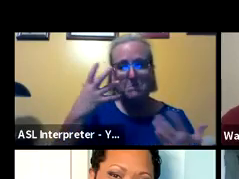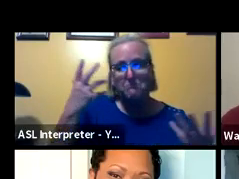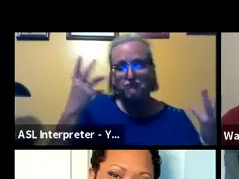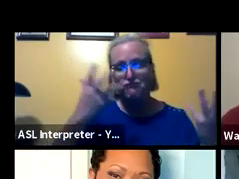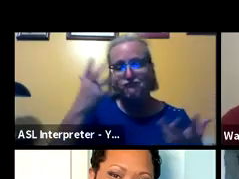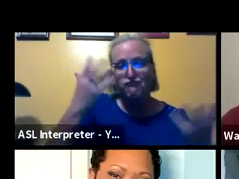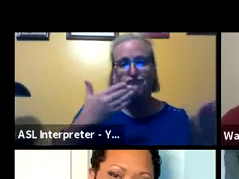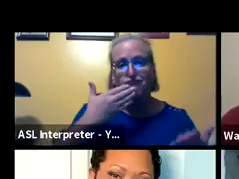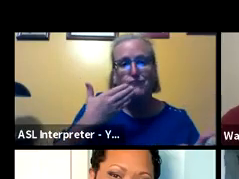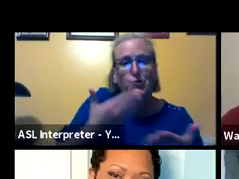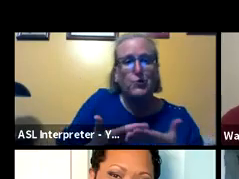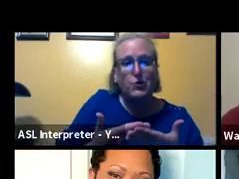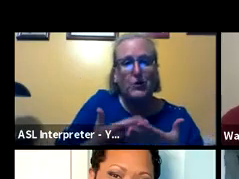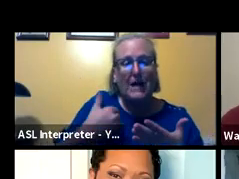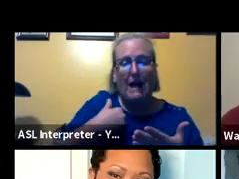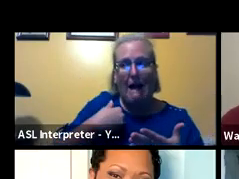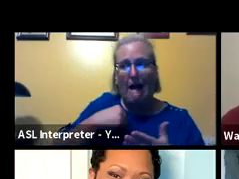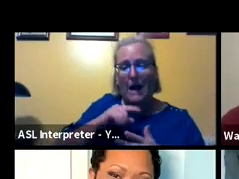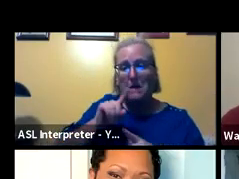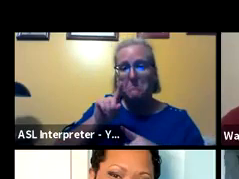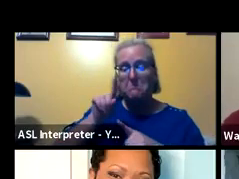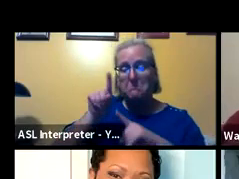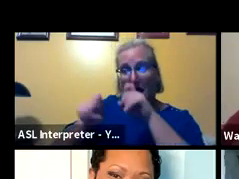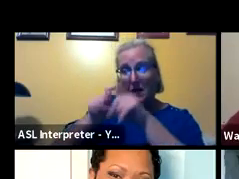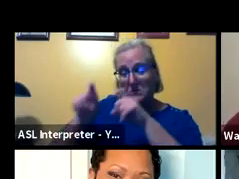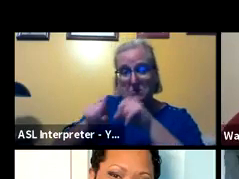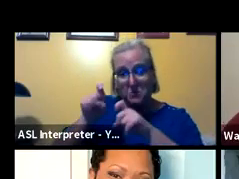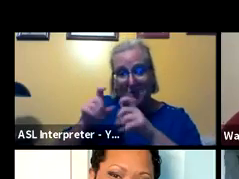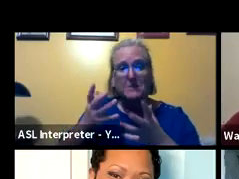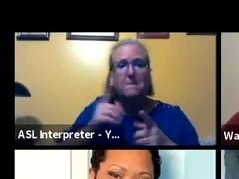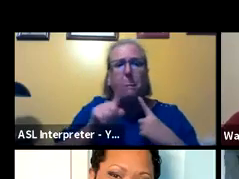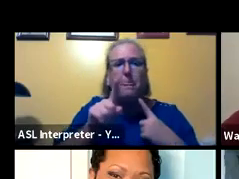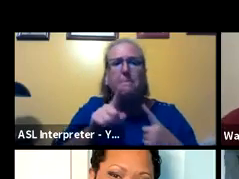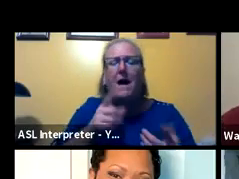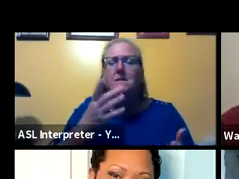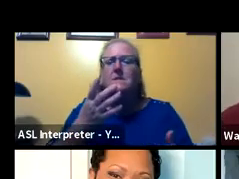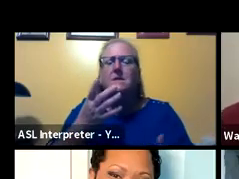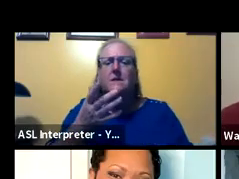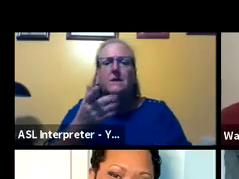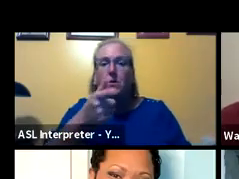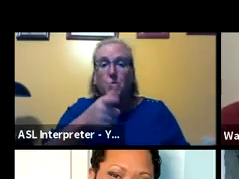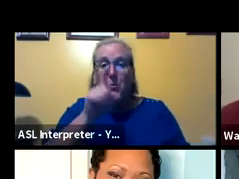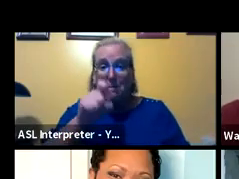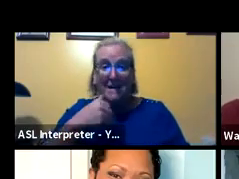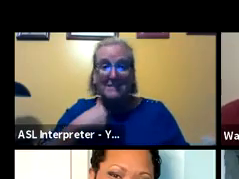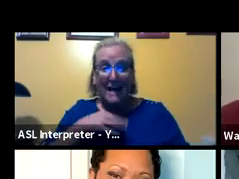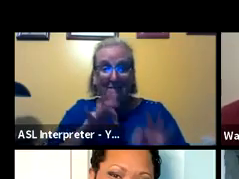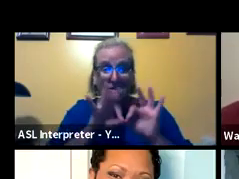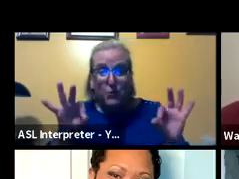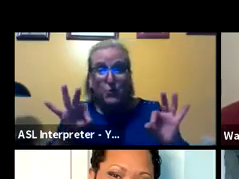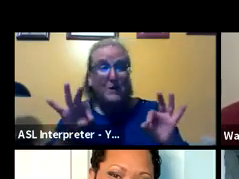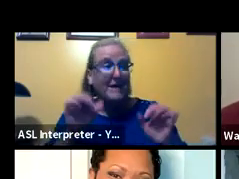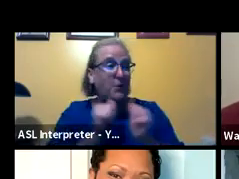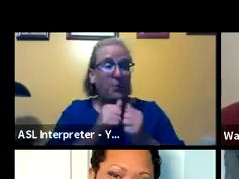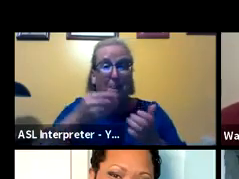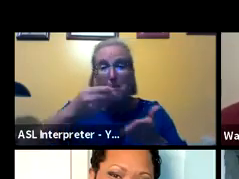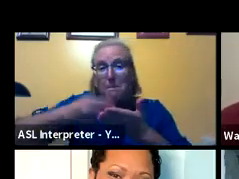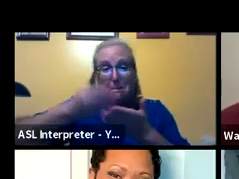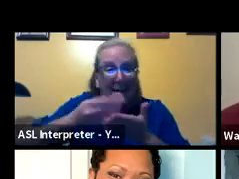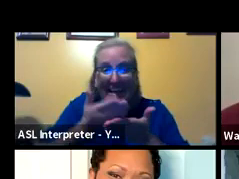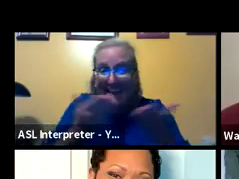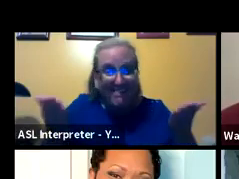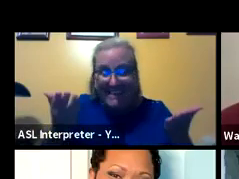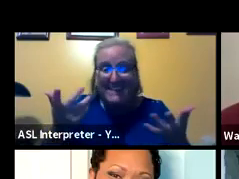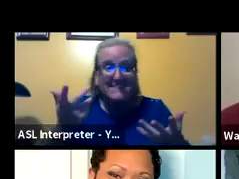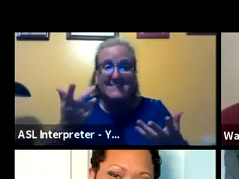I asked some good questions. So don't feel that you have to have a degree in finance or accounting or bookkeeping or economics or